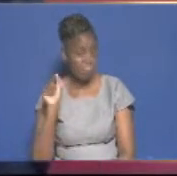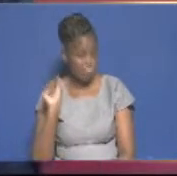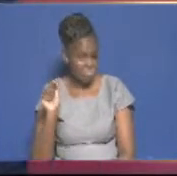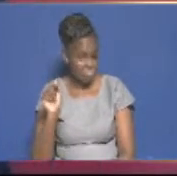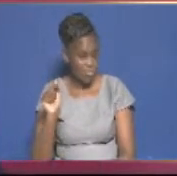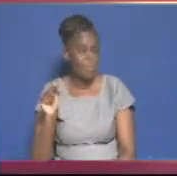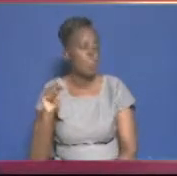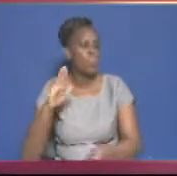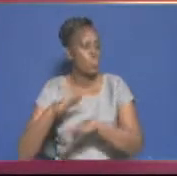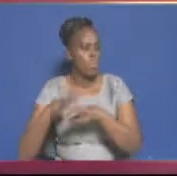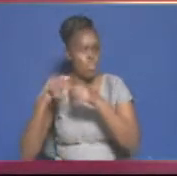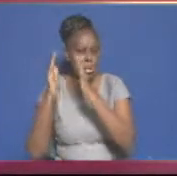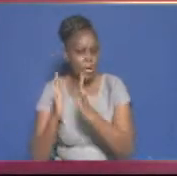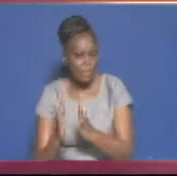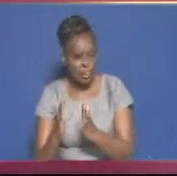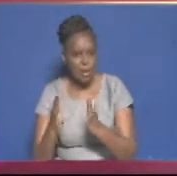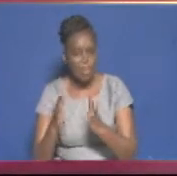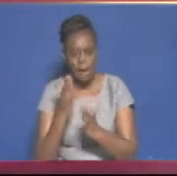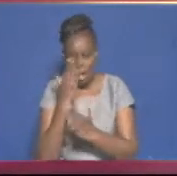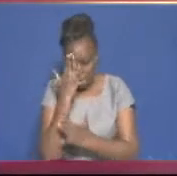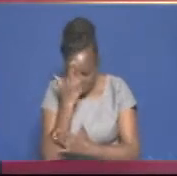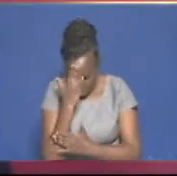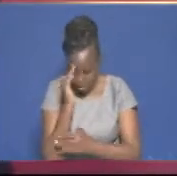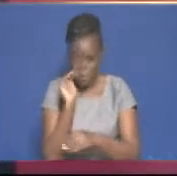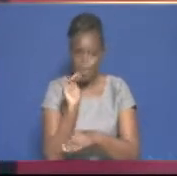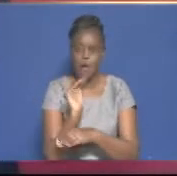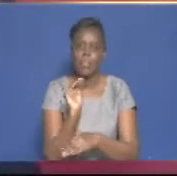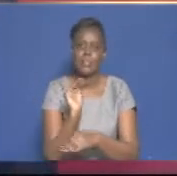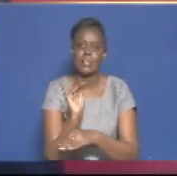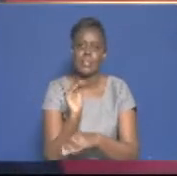Speaker. Mr. Speaker, I'm humbly requesting.